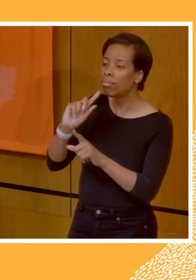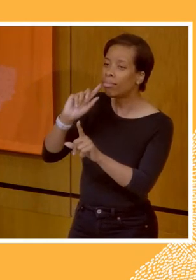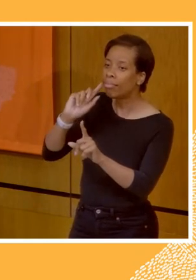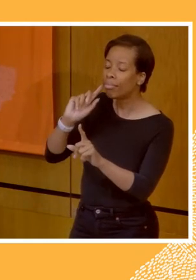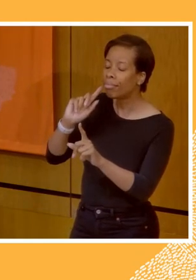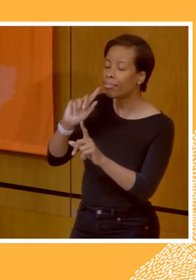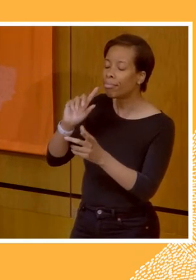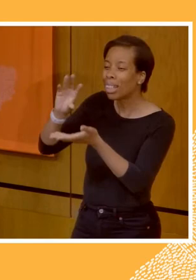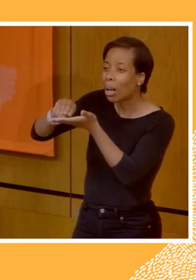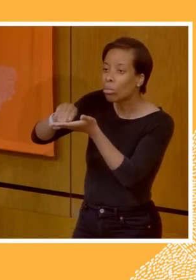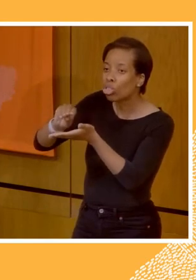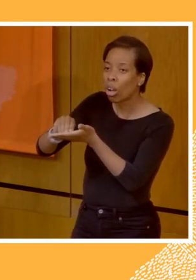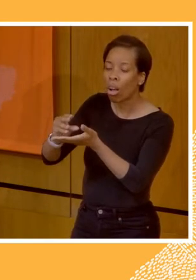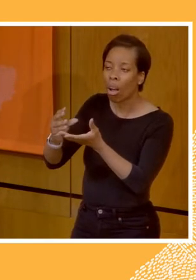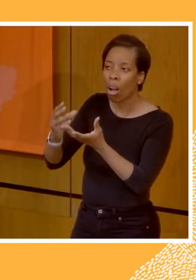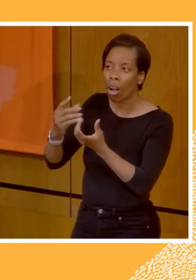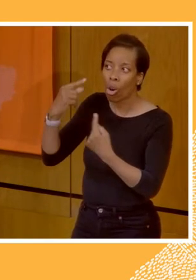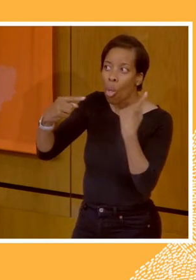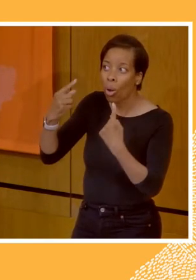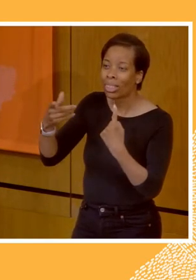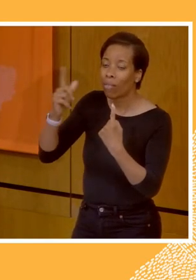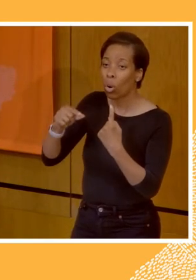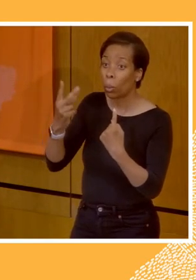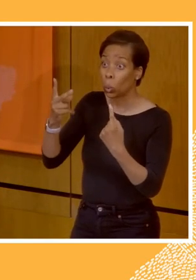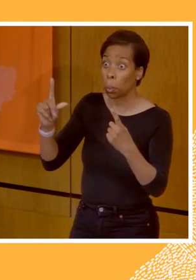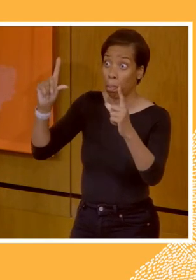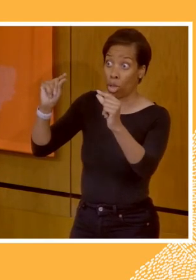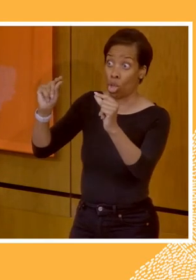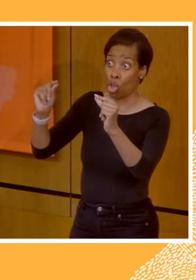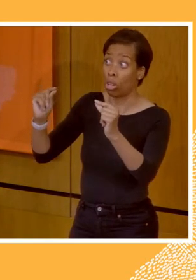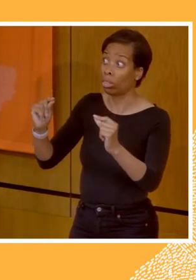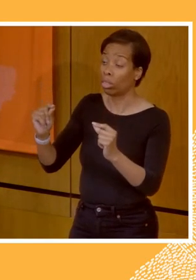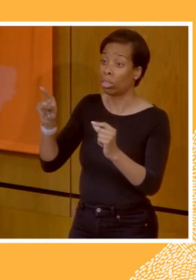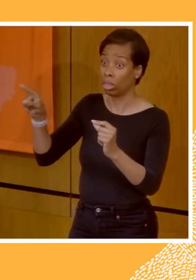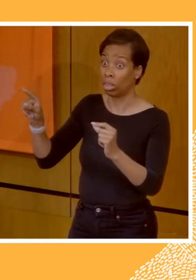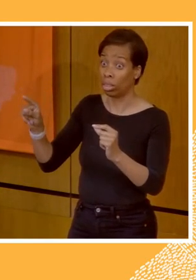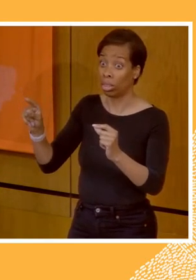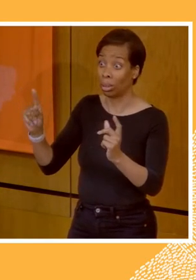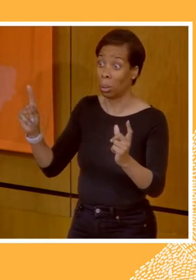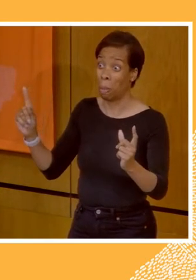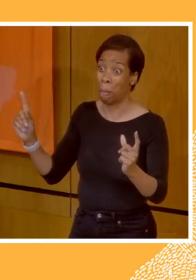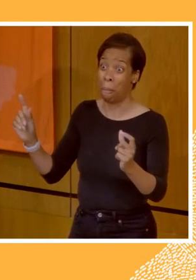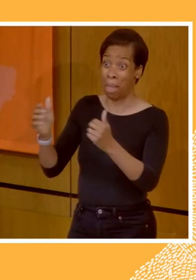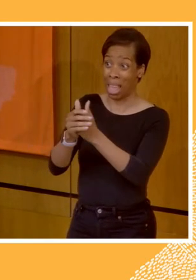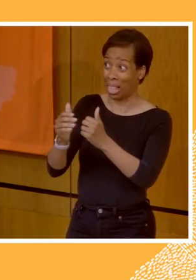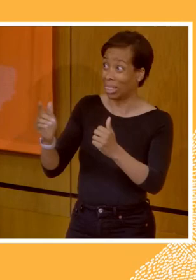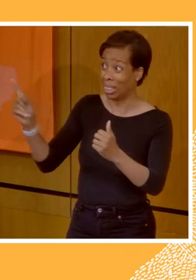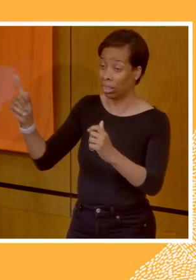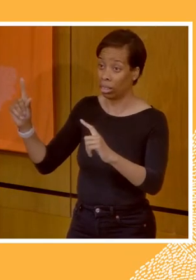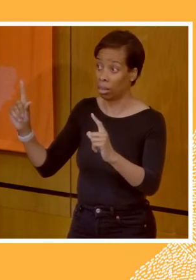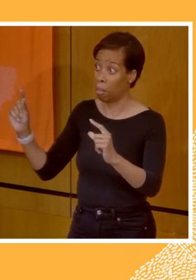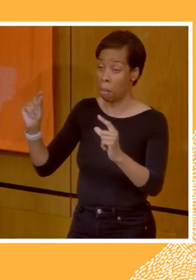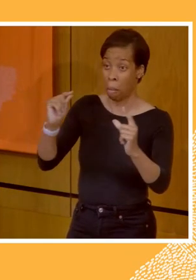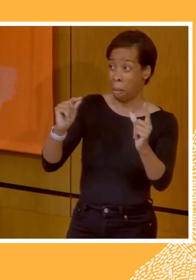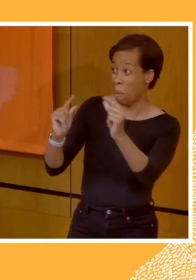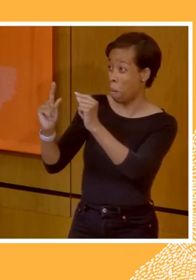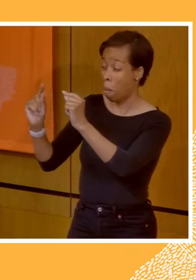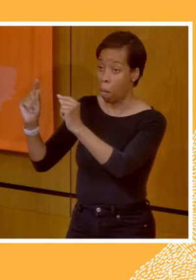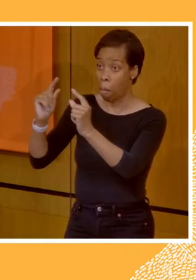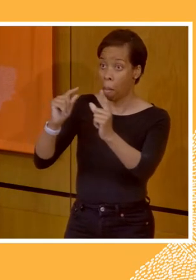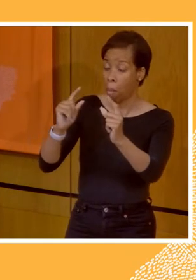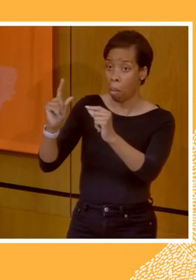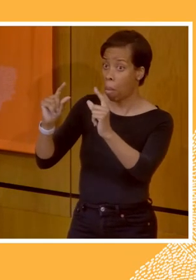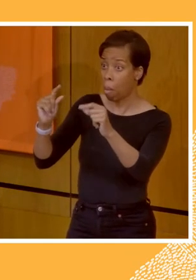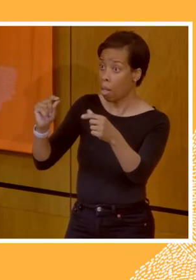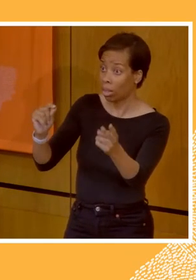how every mating season they'd call for each other and they'd find each other, and then eventually one of the pairs died and there was just one left. And so there's a recording